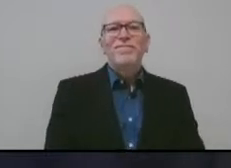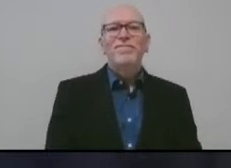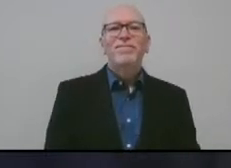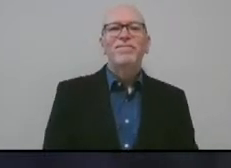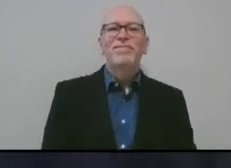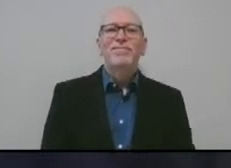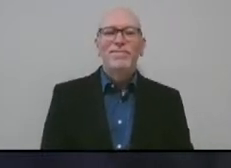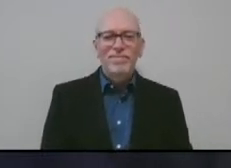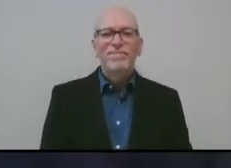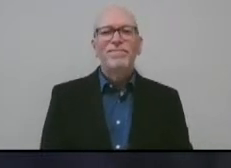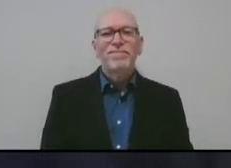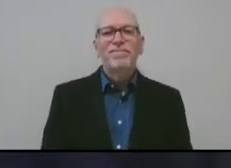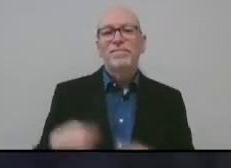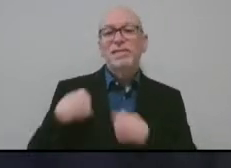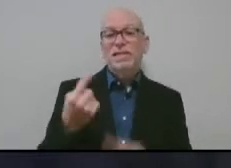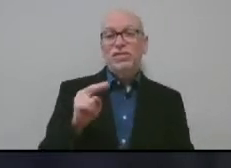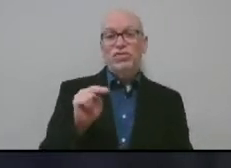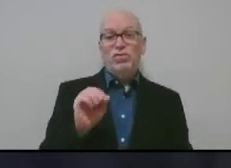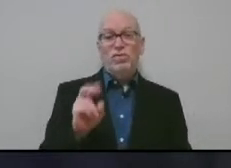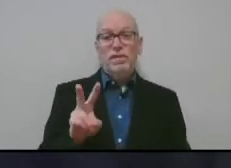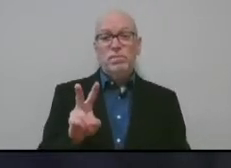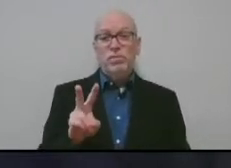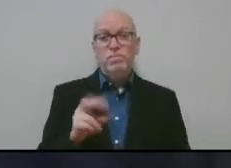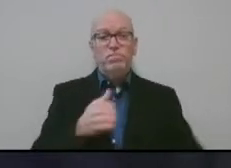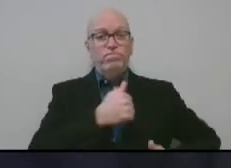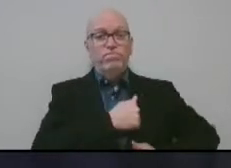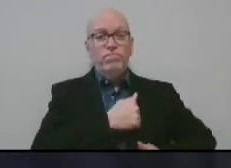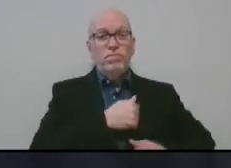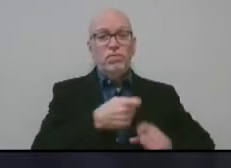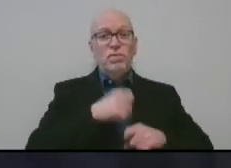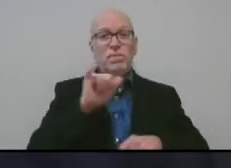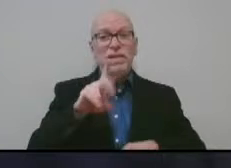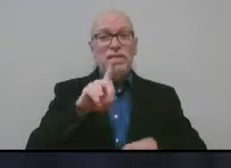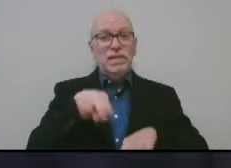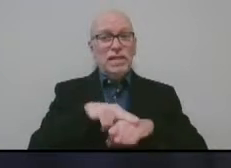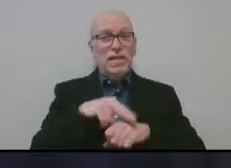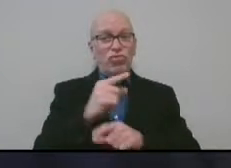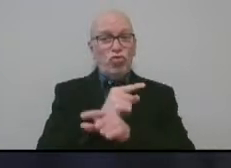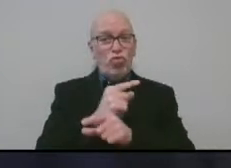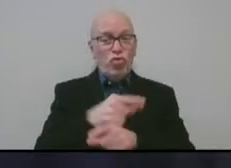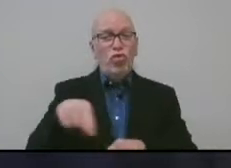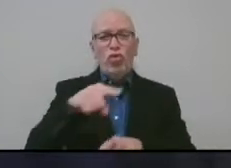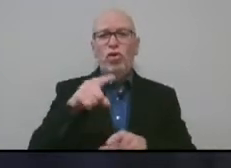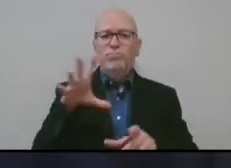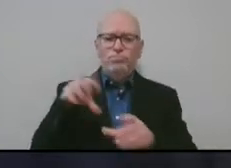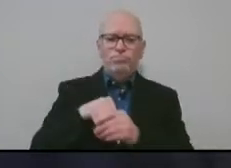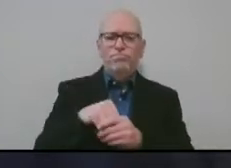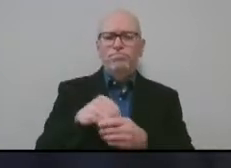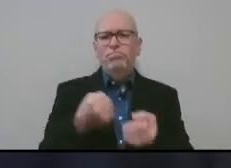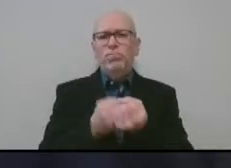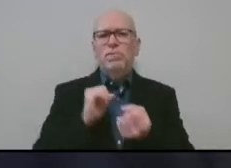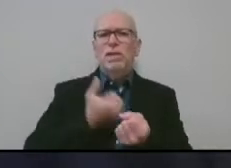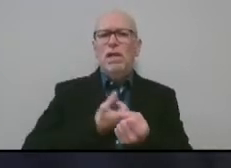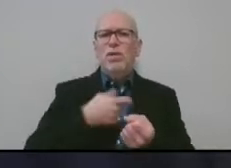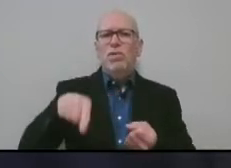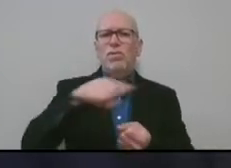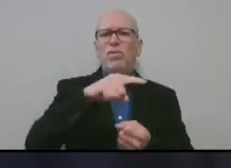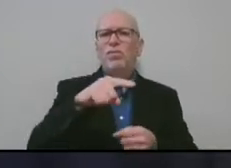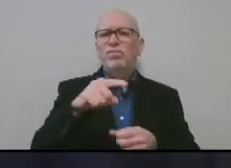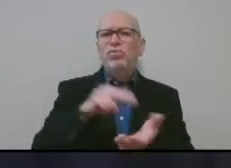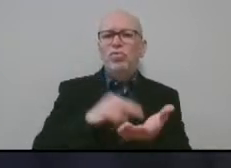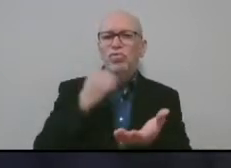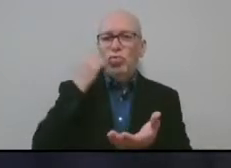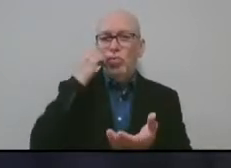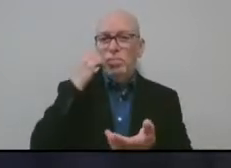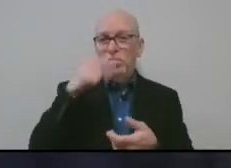So since November, soldiers in the Indiana National Guard have been actively supporting our COVID-19 response in long-term care